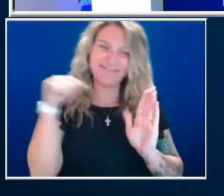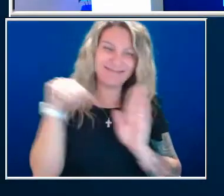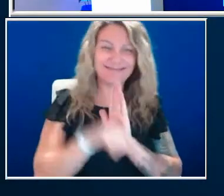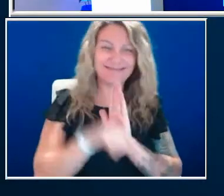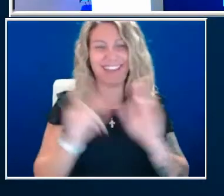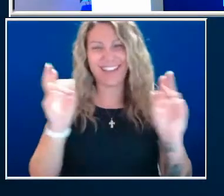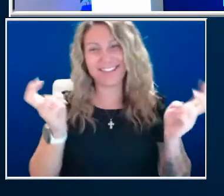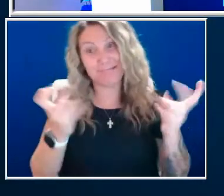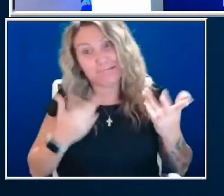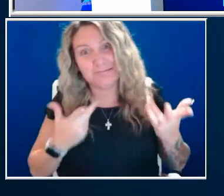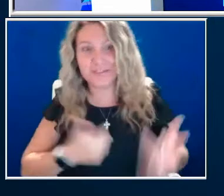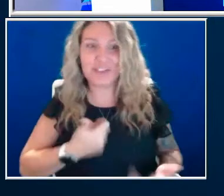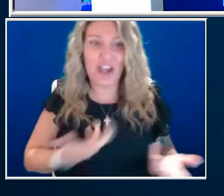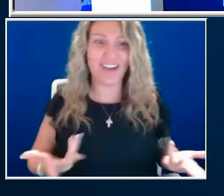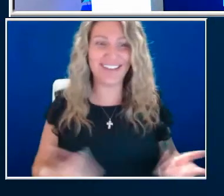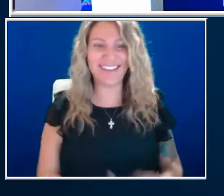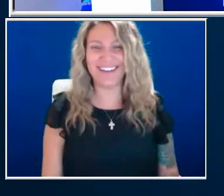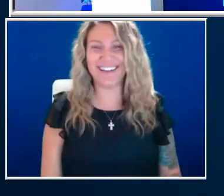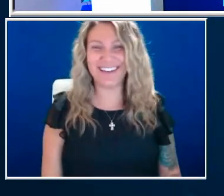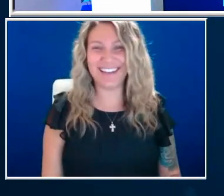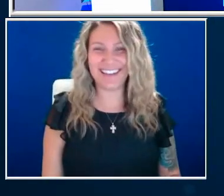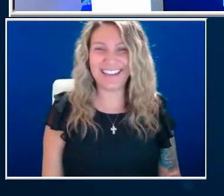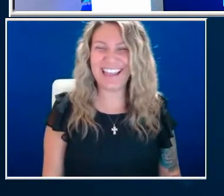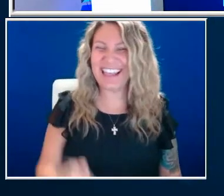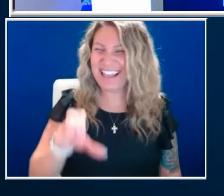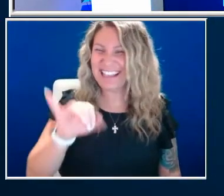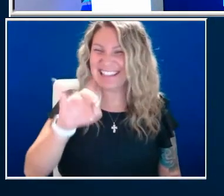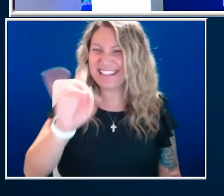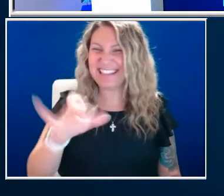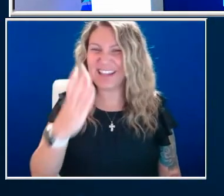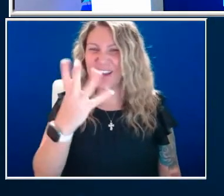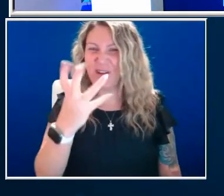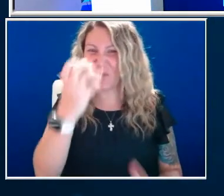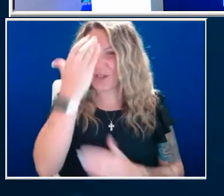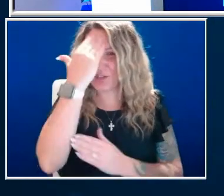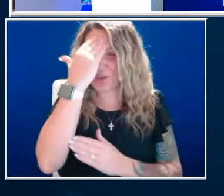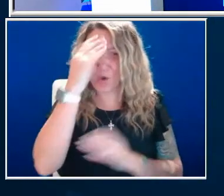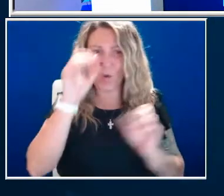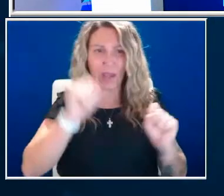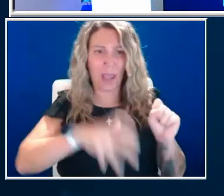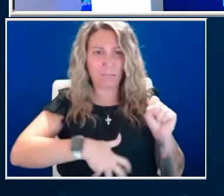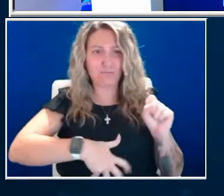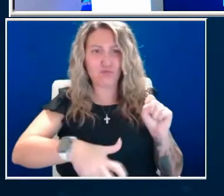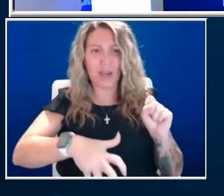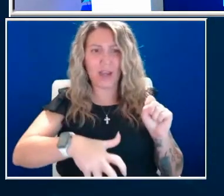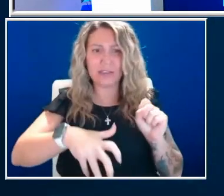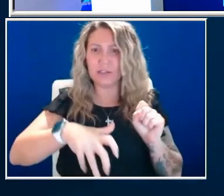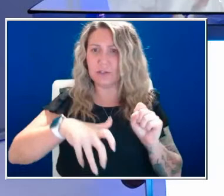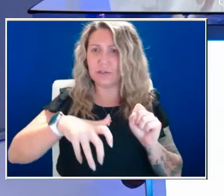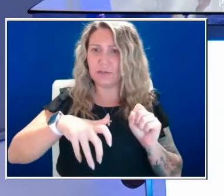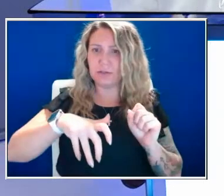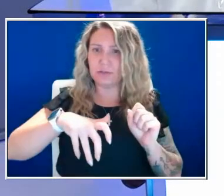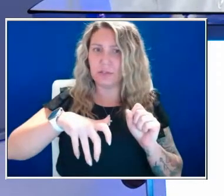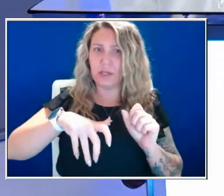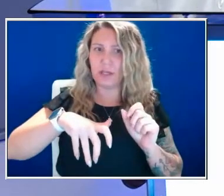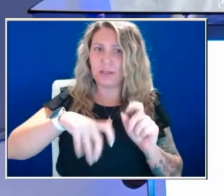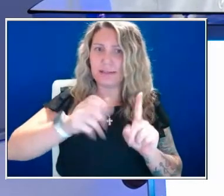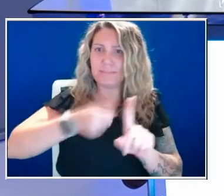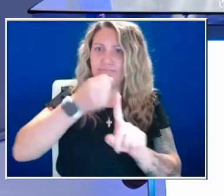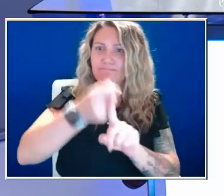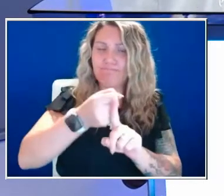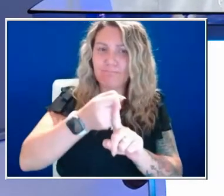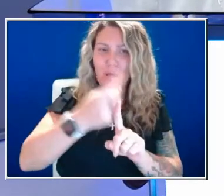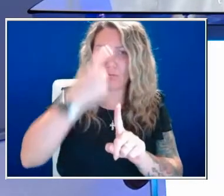Sorry. Cindy wants to know, is pregnancy something that can trigger a brain bleed? Do we know that, Dr. Milligan? So we don't think